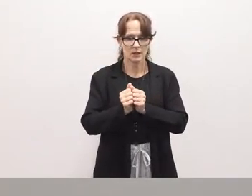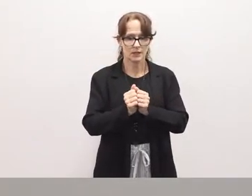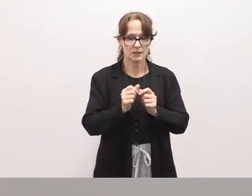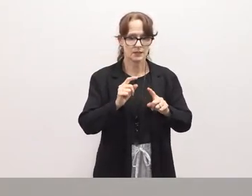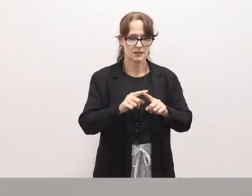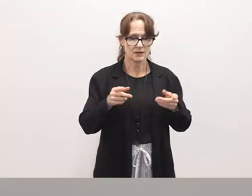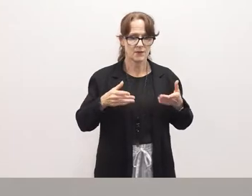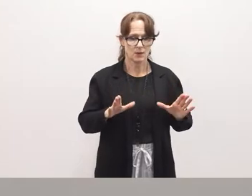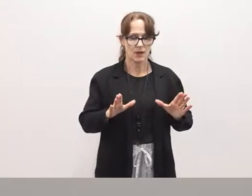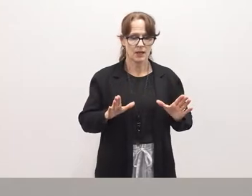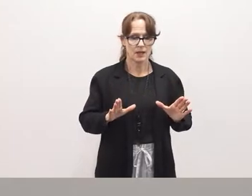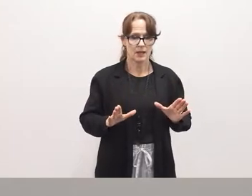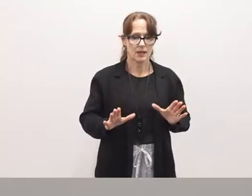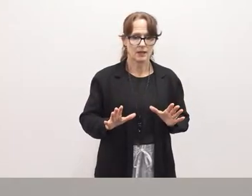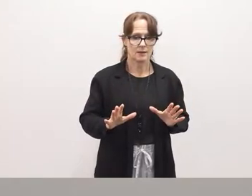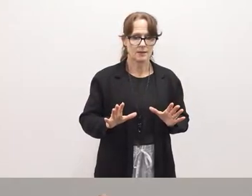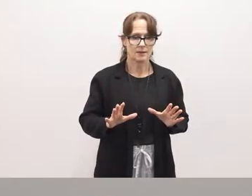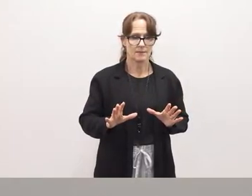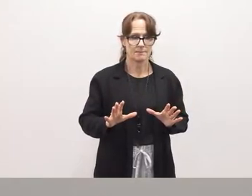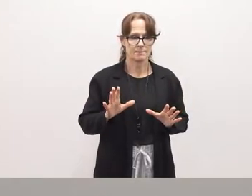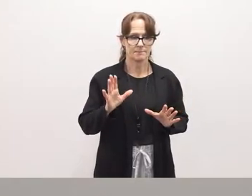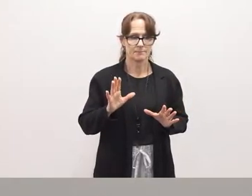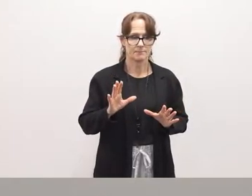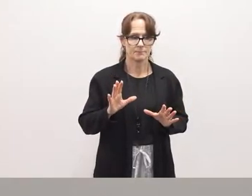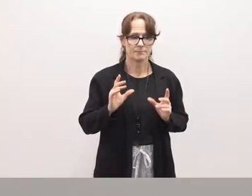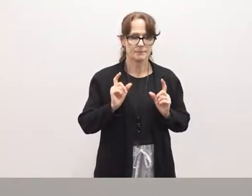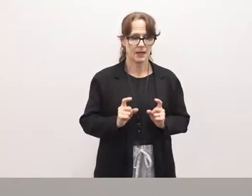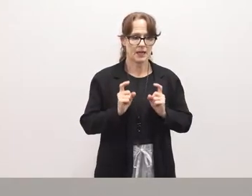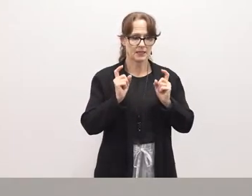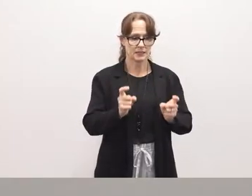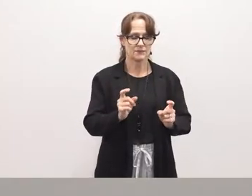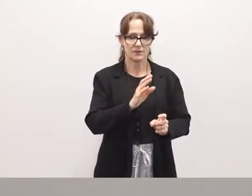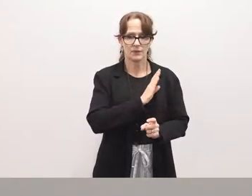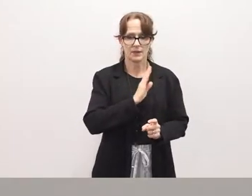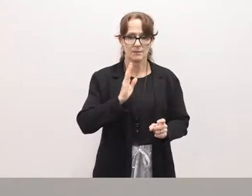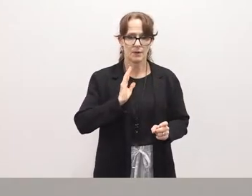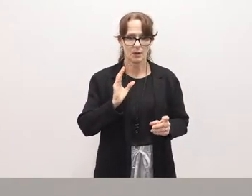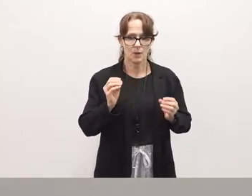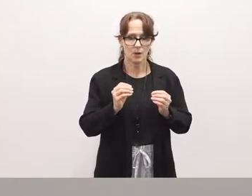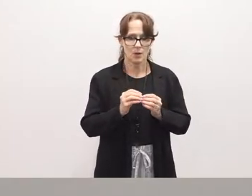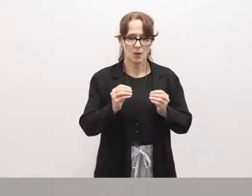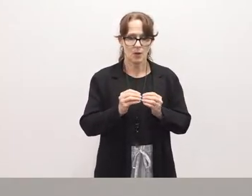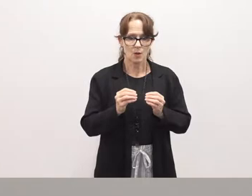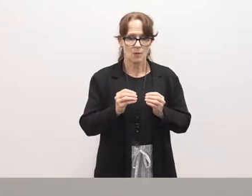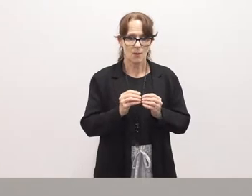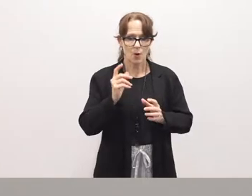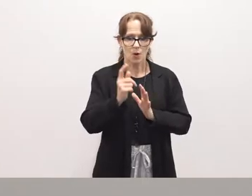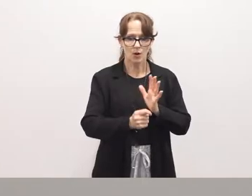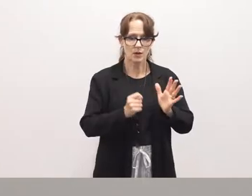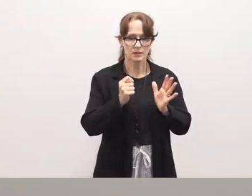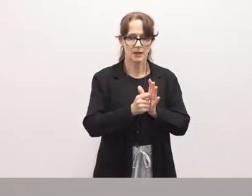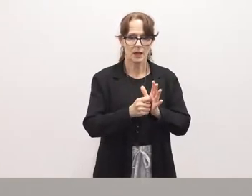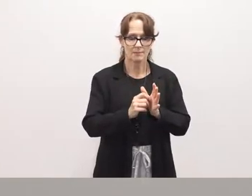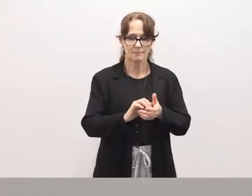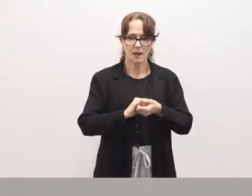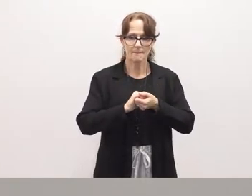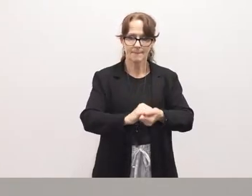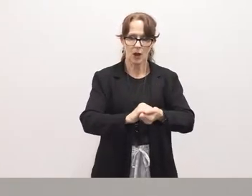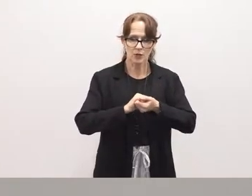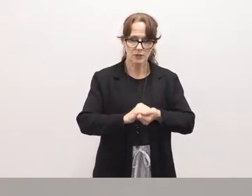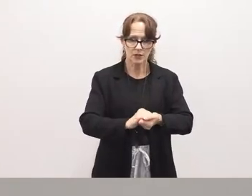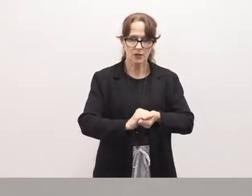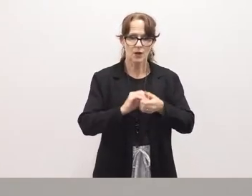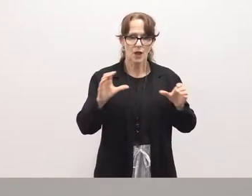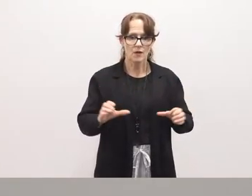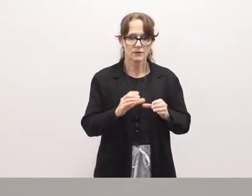way than we have by giving the board more latitude to be a partner in the doing of